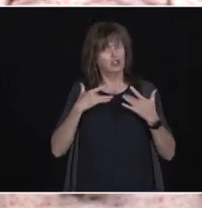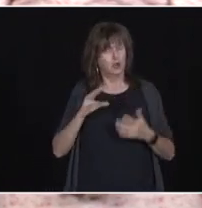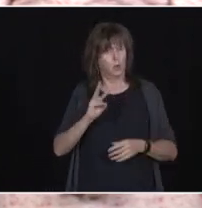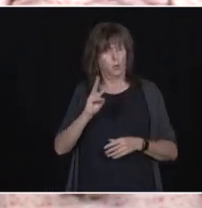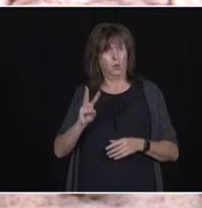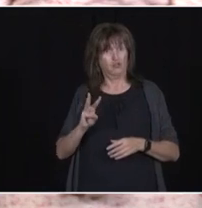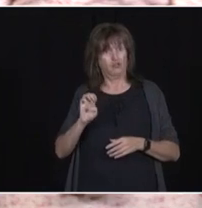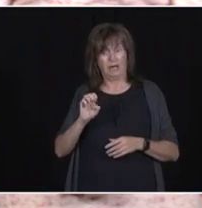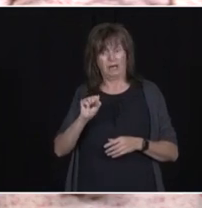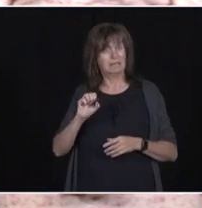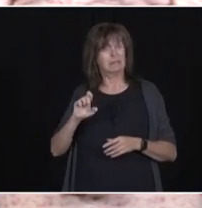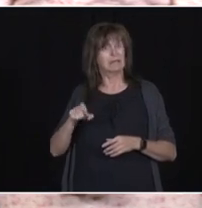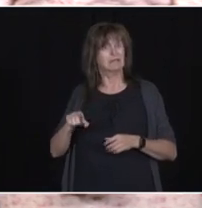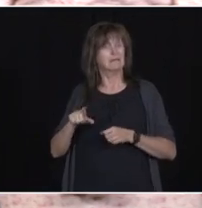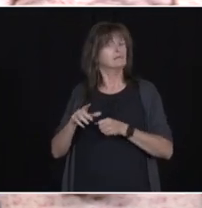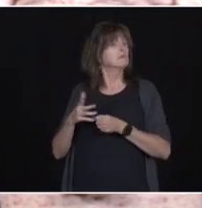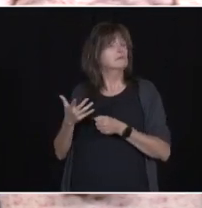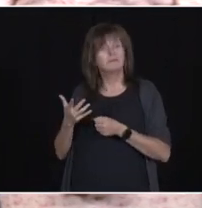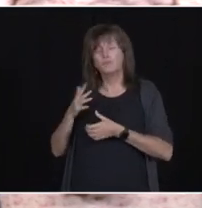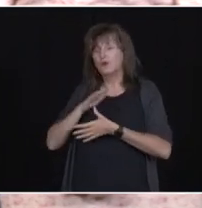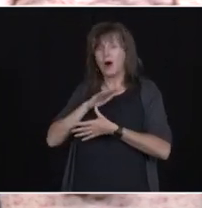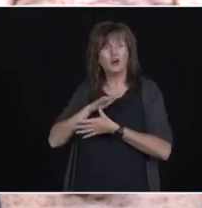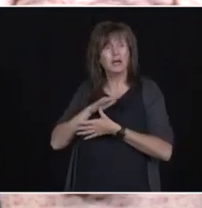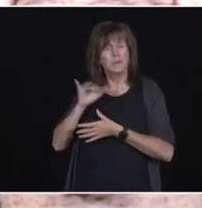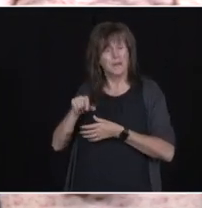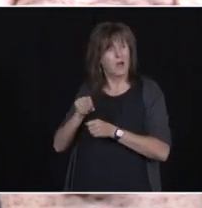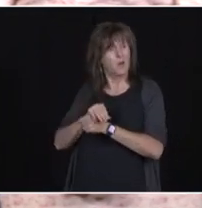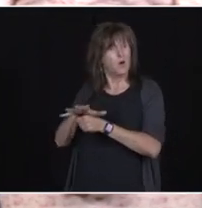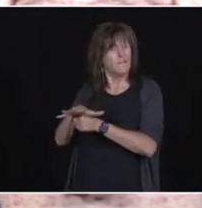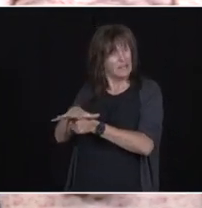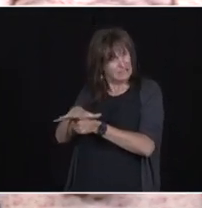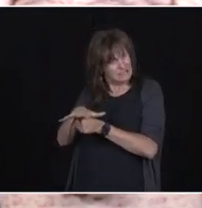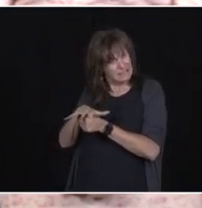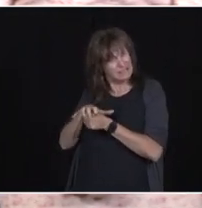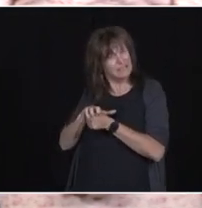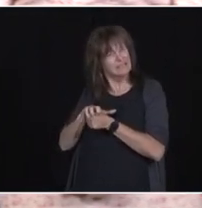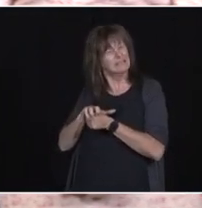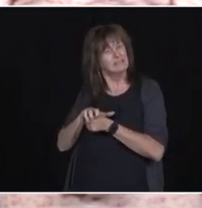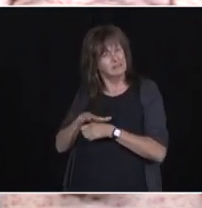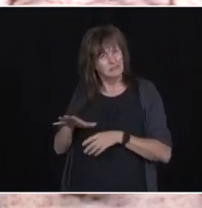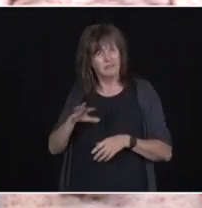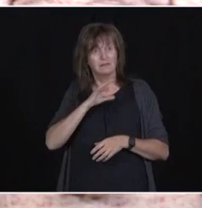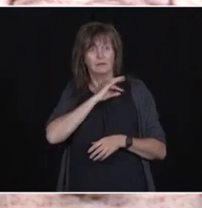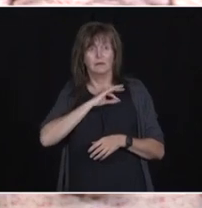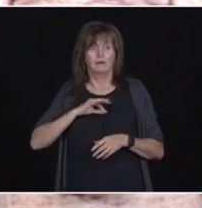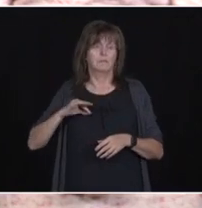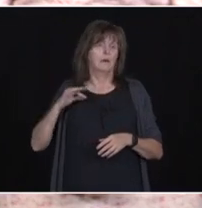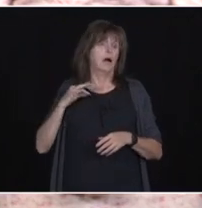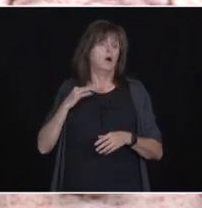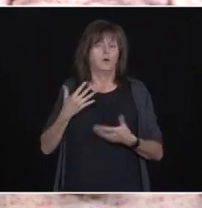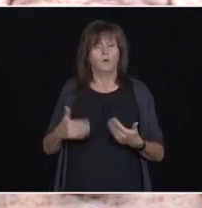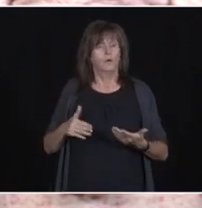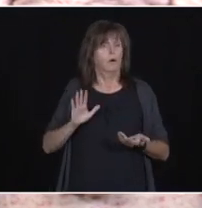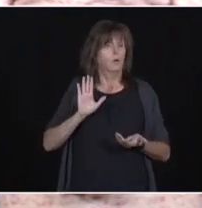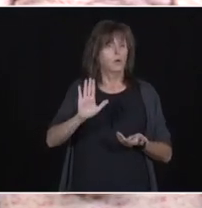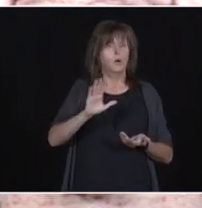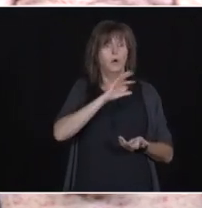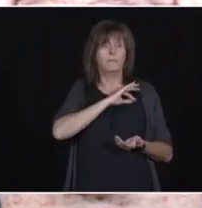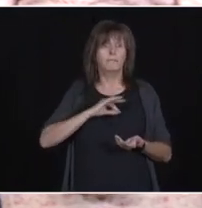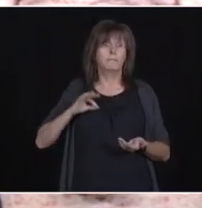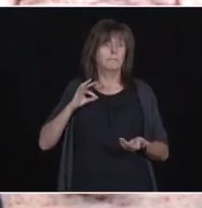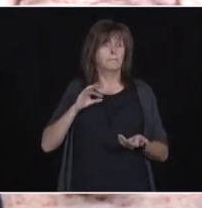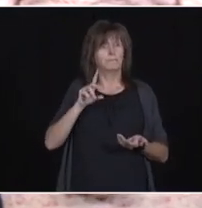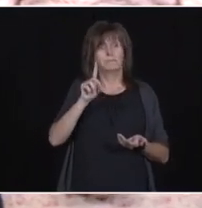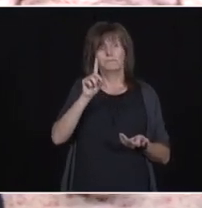a very nice message from Mayor Dilkins, which I'm a massive fan. Windsor should be so grateful they have a great mayor like Mayor Dilkins, and